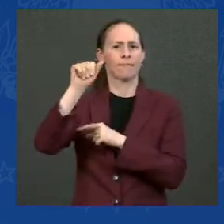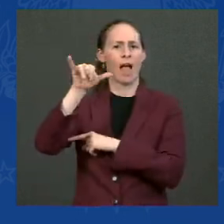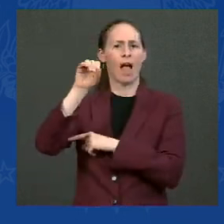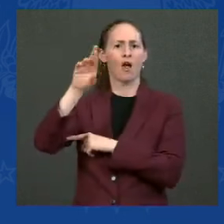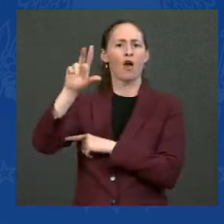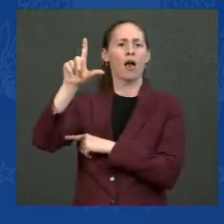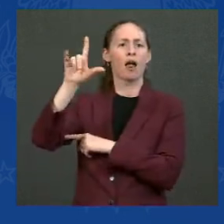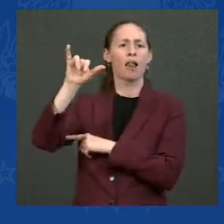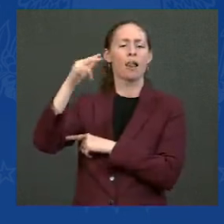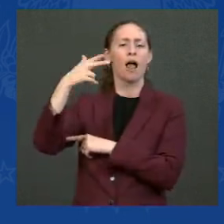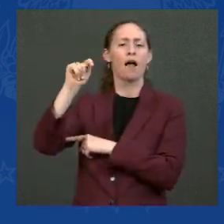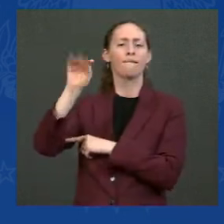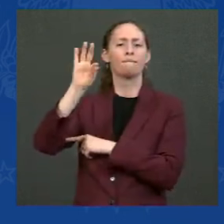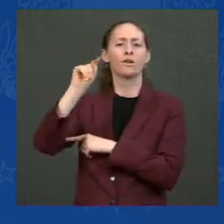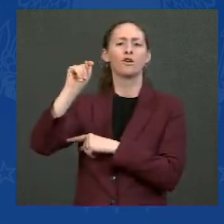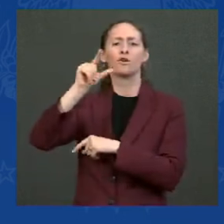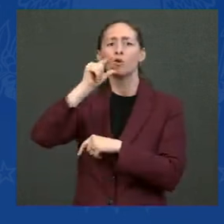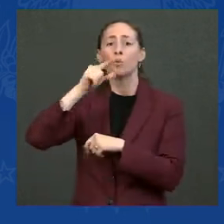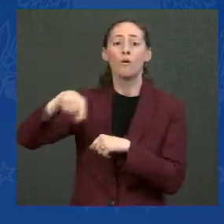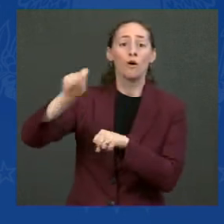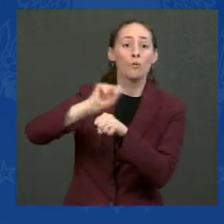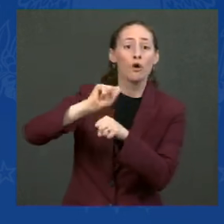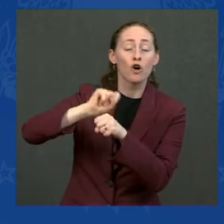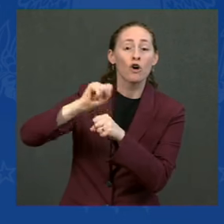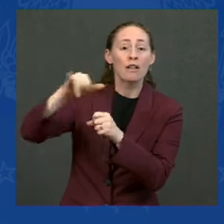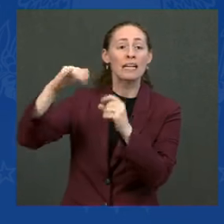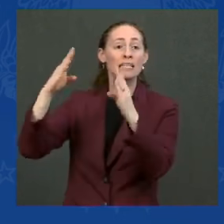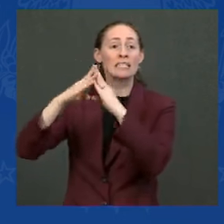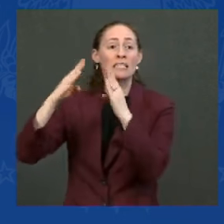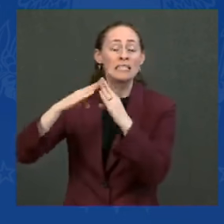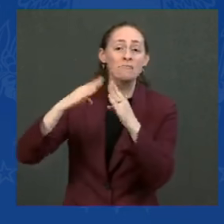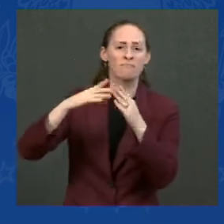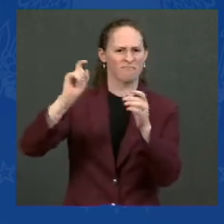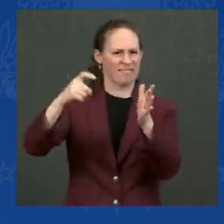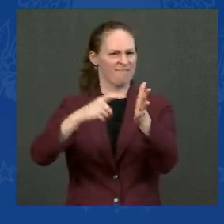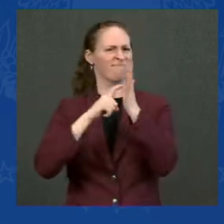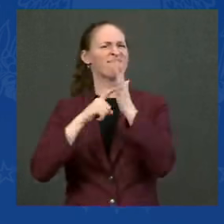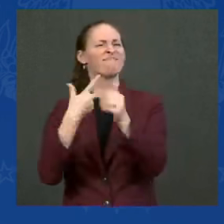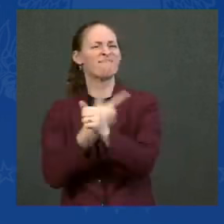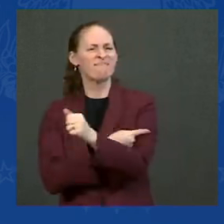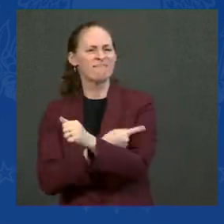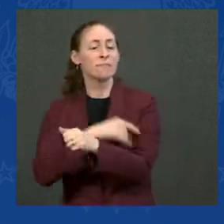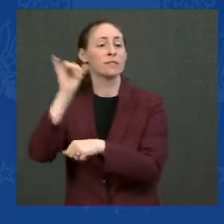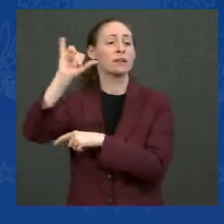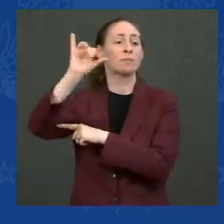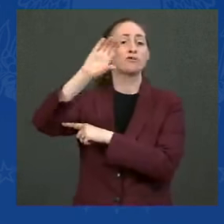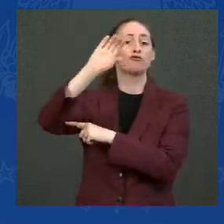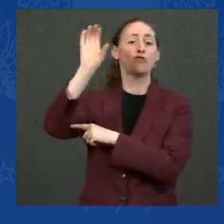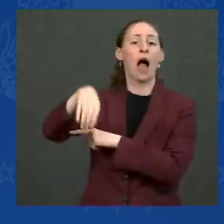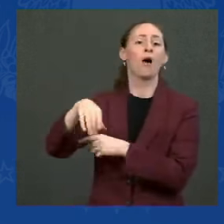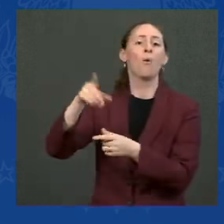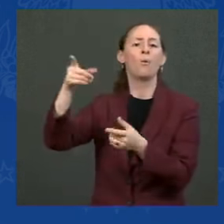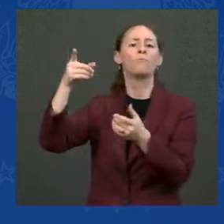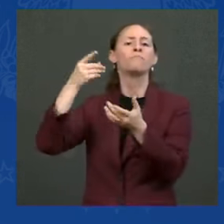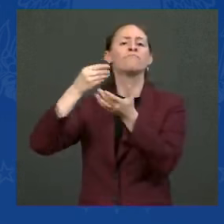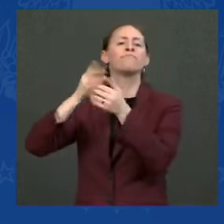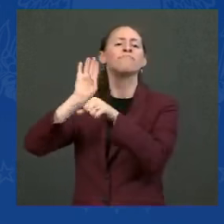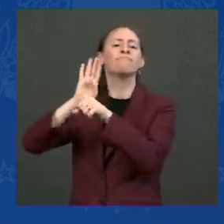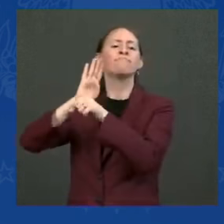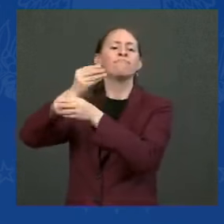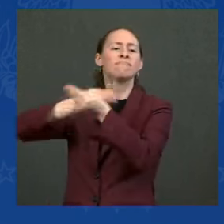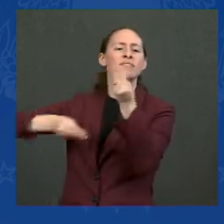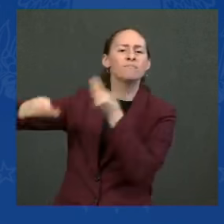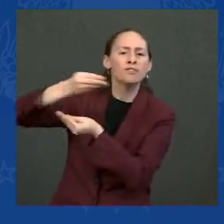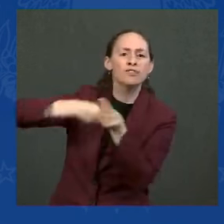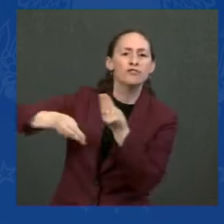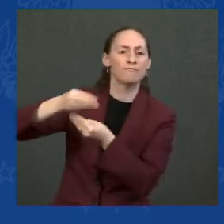workers, healthcare workers, and teachers. Chicagoland Chamber of Commerce, Jack Levin, who is here, has called for all members